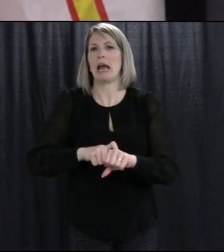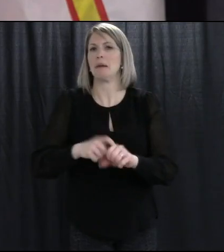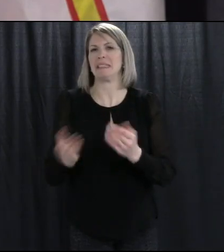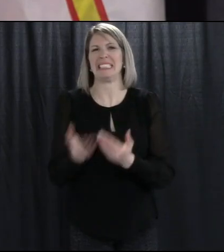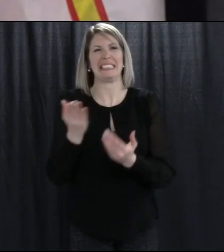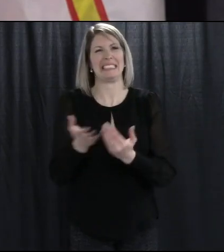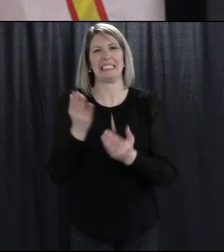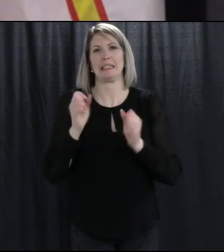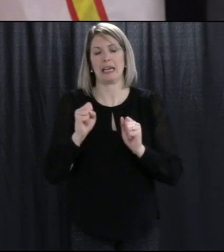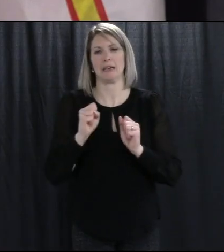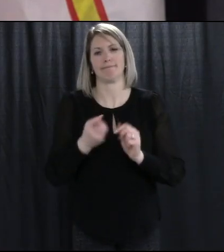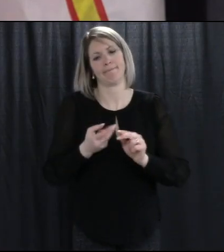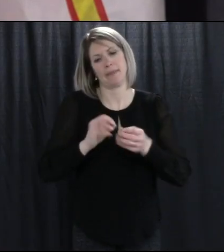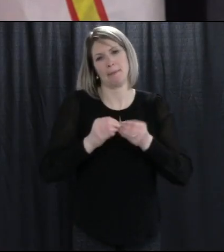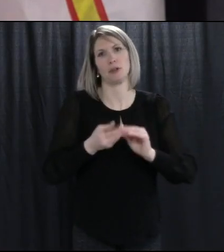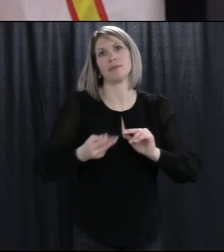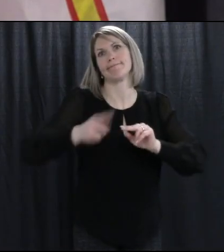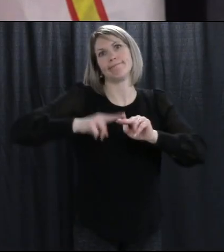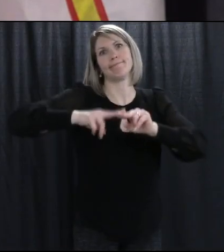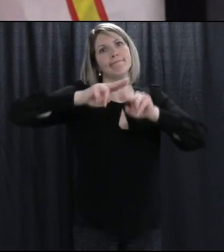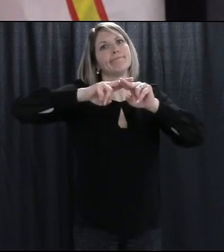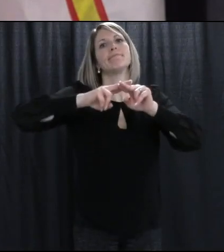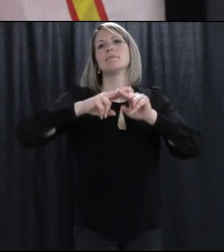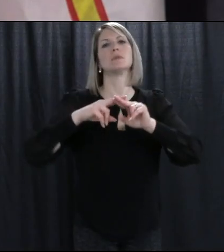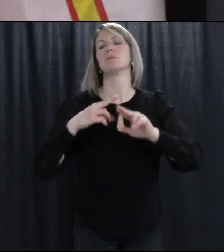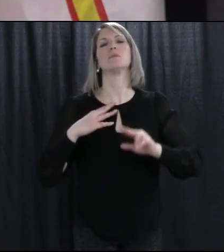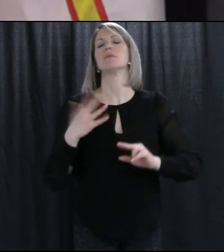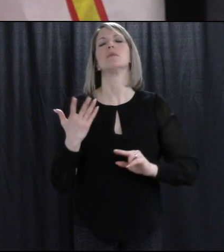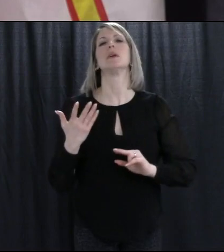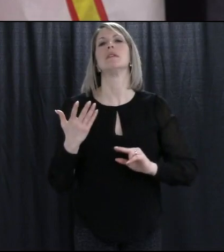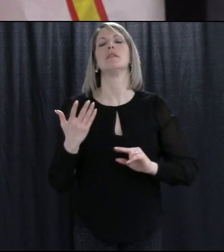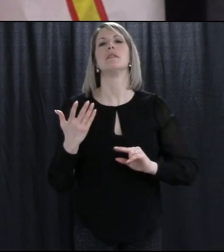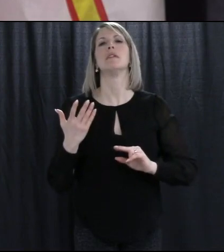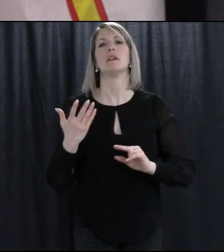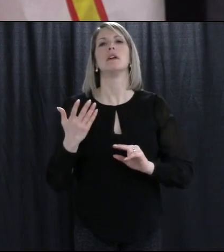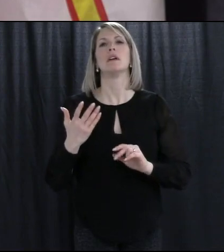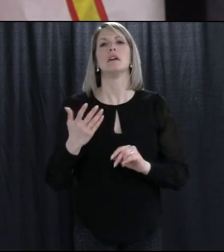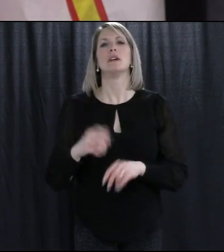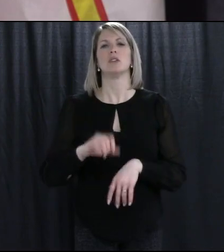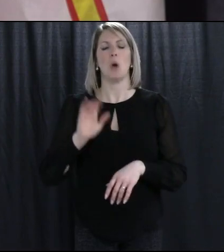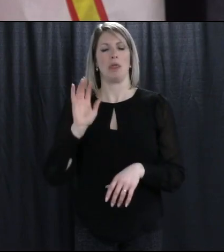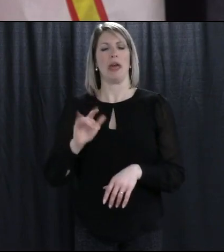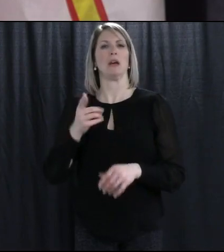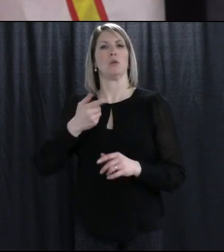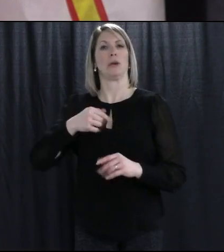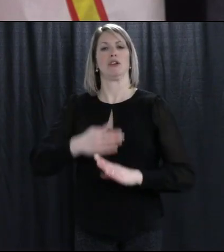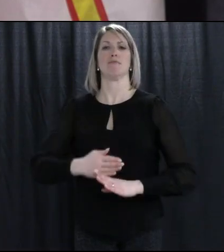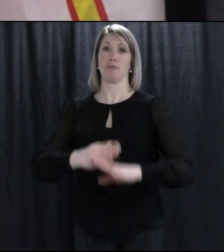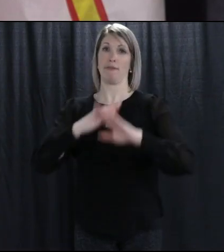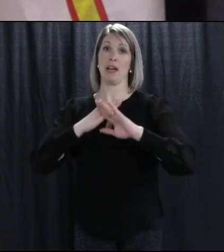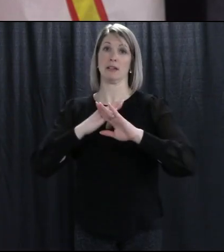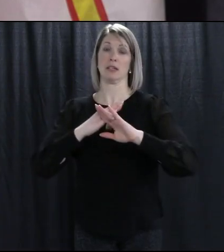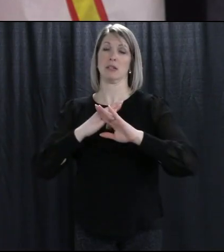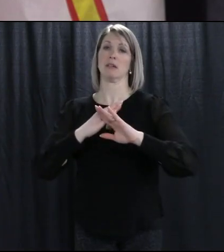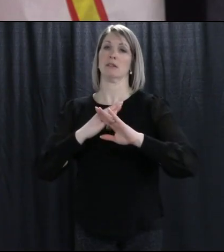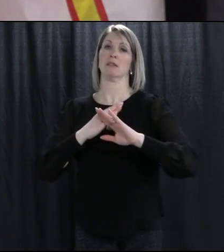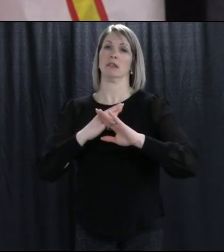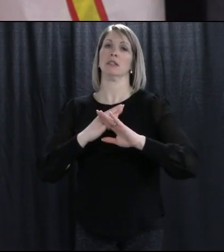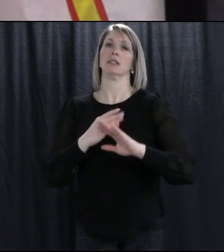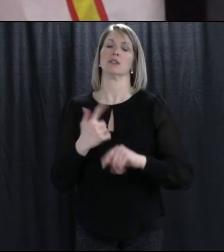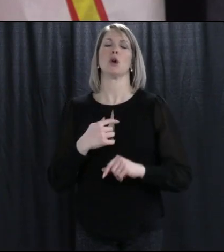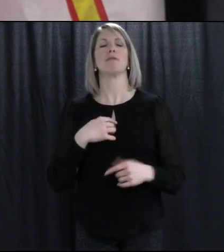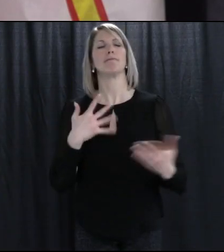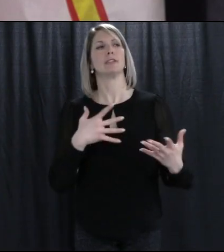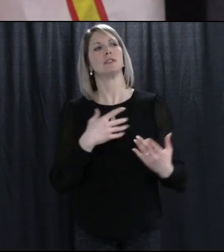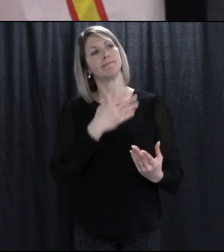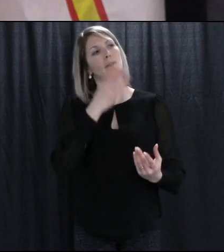in positives, in people testing positive with COVID-19. That is what we're trying to prevent by the precautions and the actions that we're